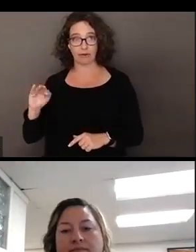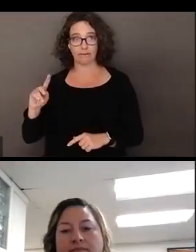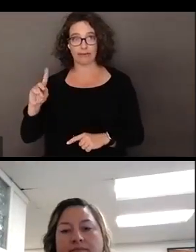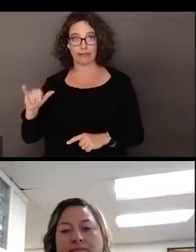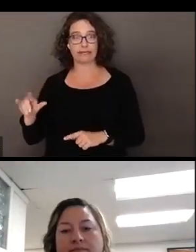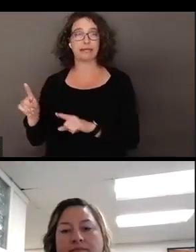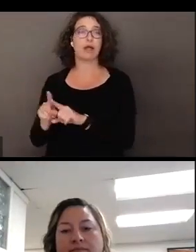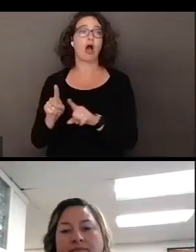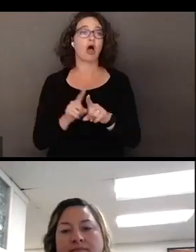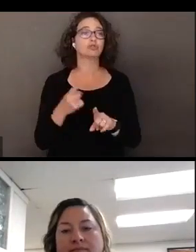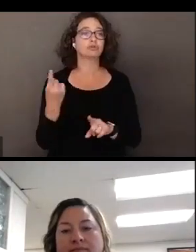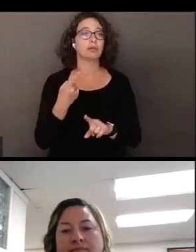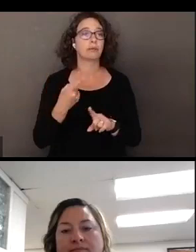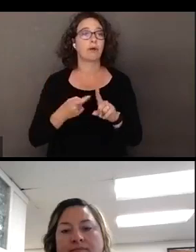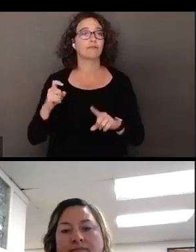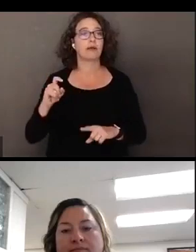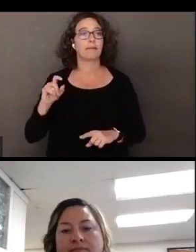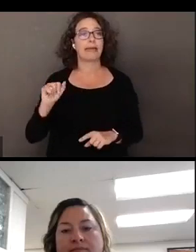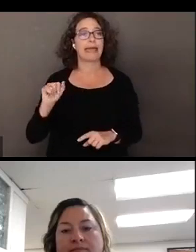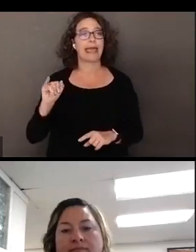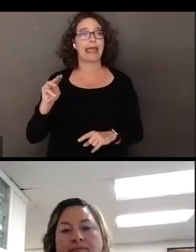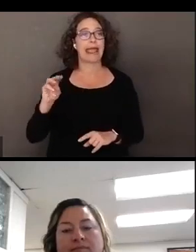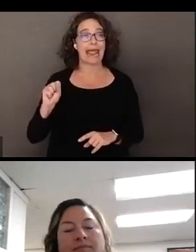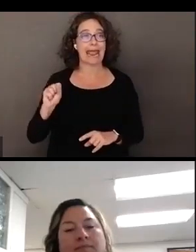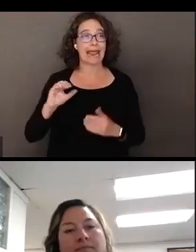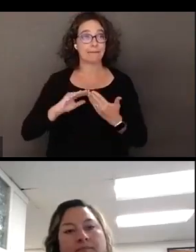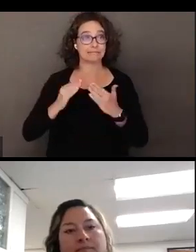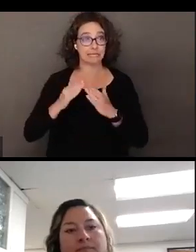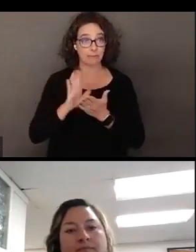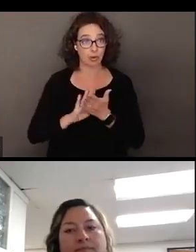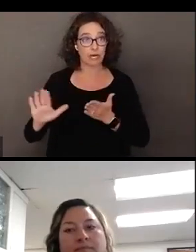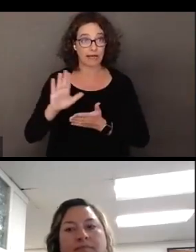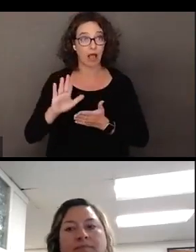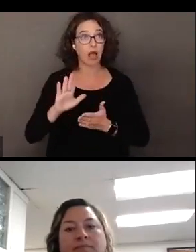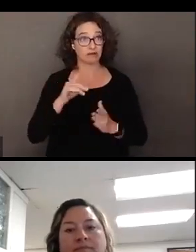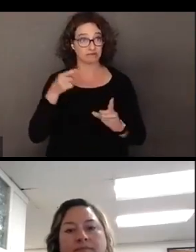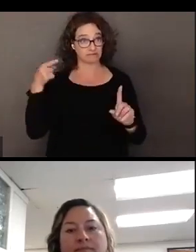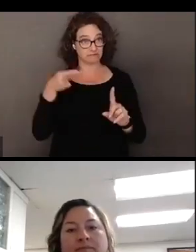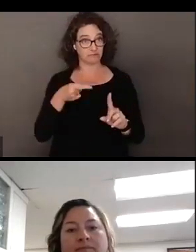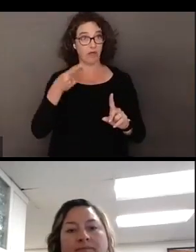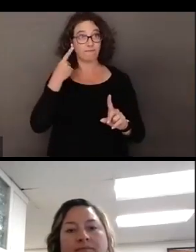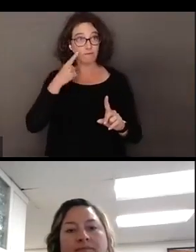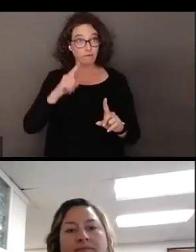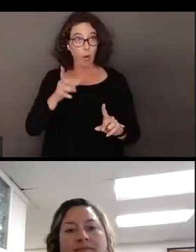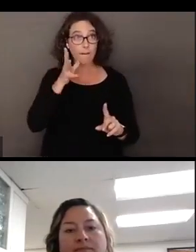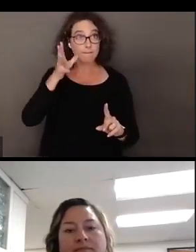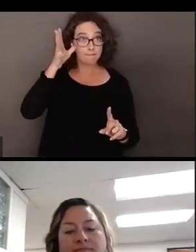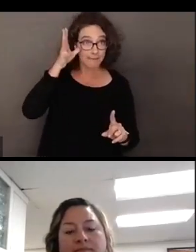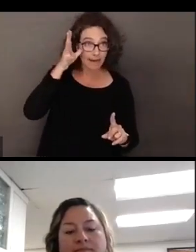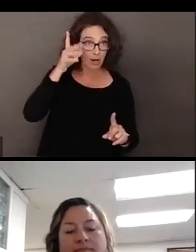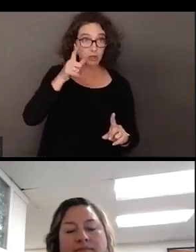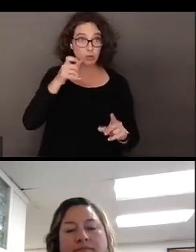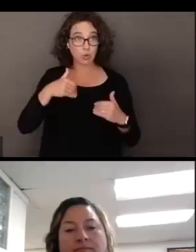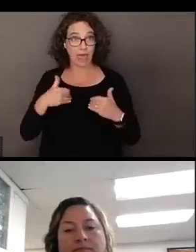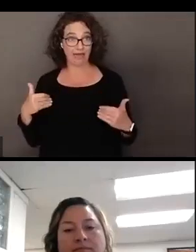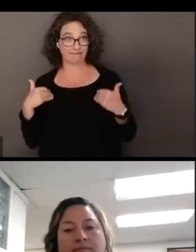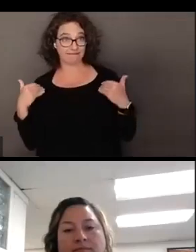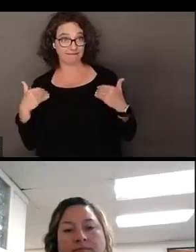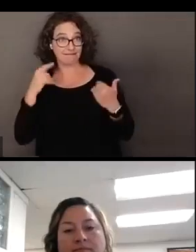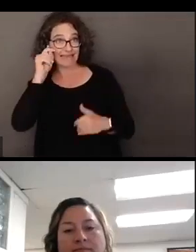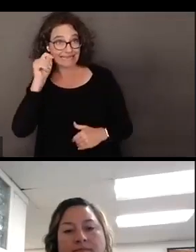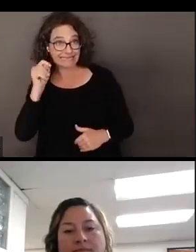College to teach that. And it is designed for parents of adolescents experiencing addiction. It